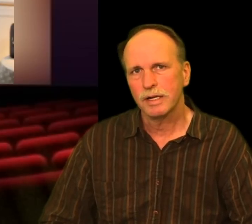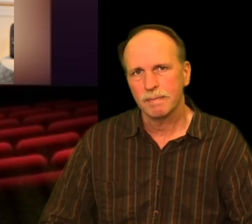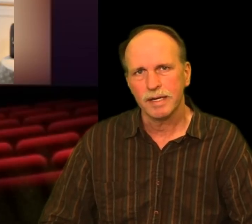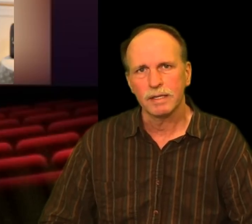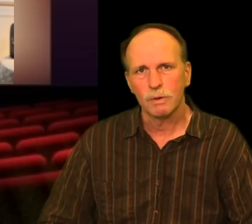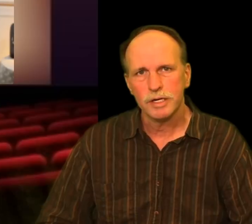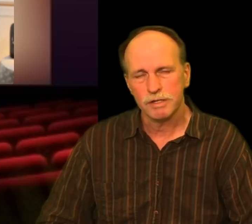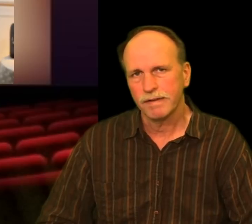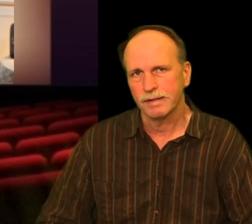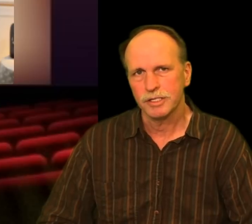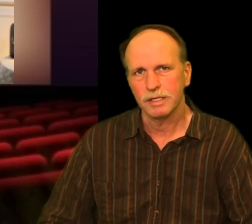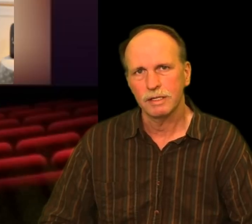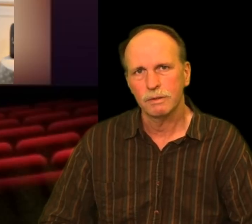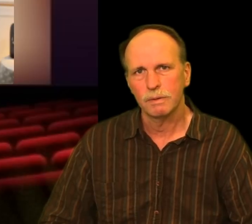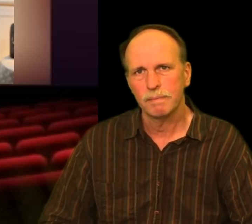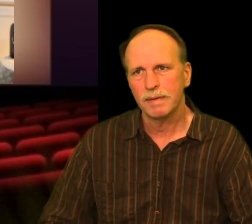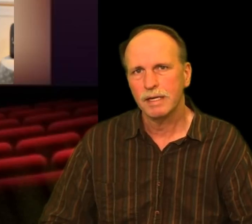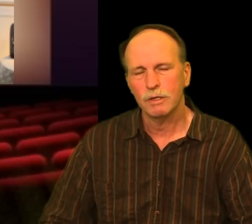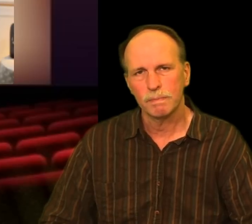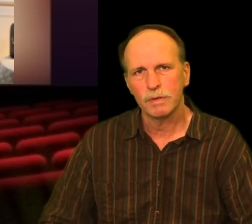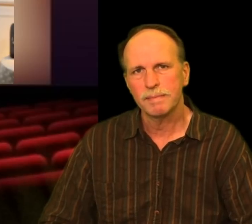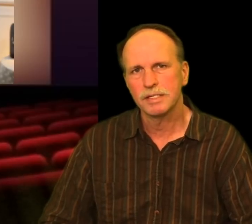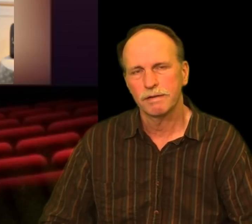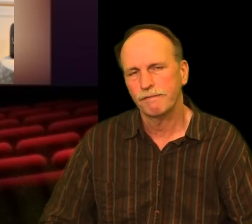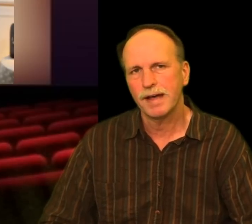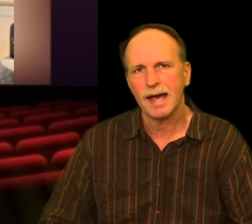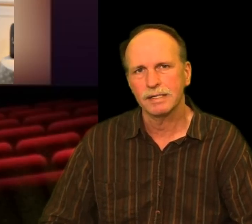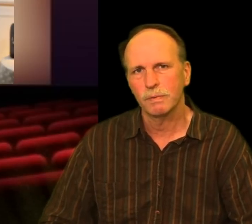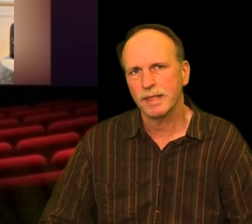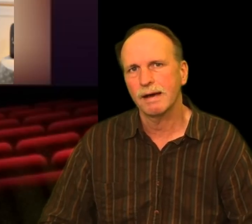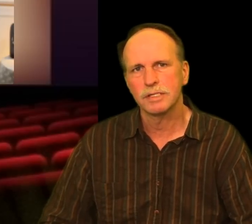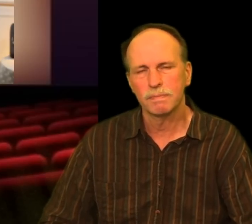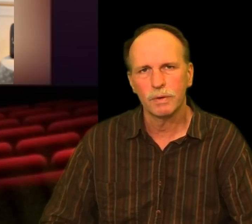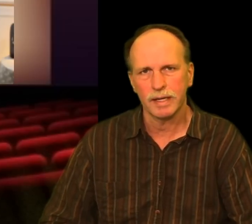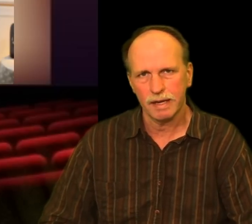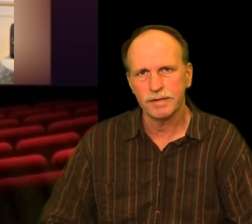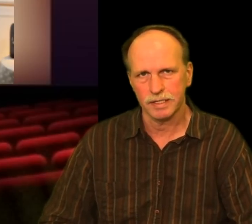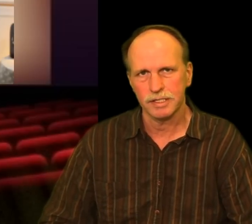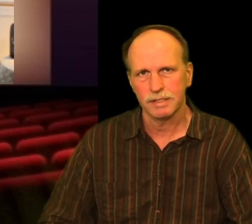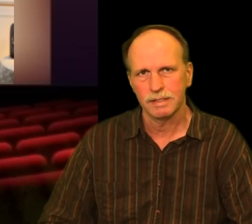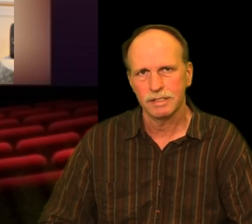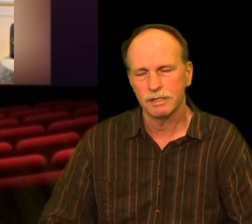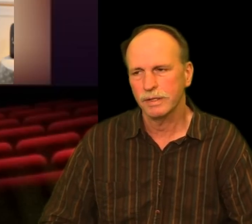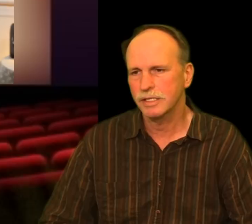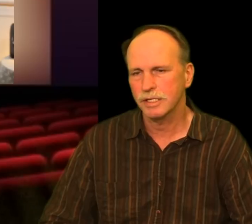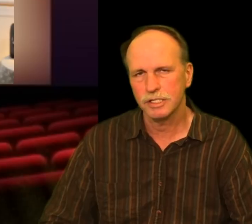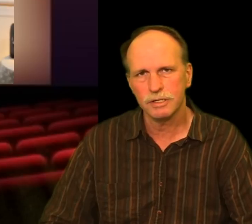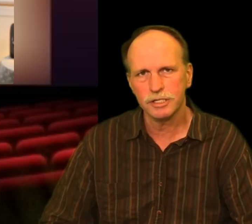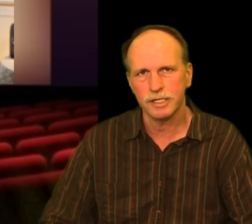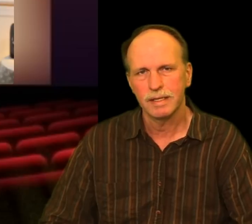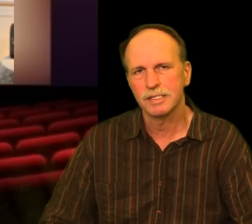what's called a begging the question fallacy. You make your premise fact without supporting evidence. So